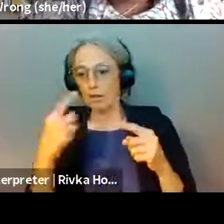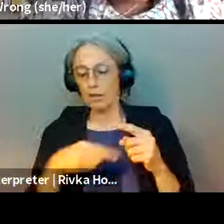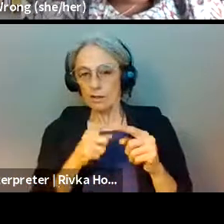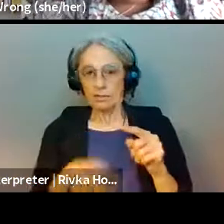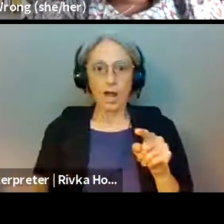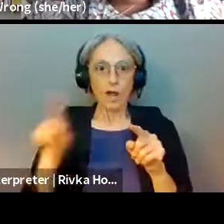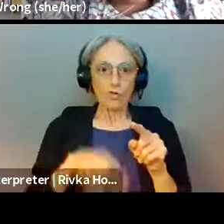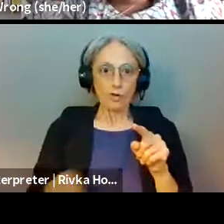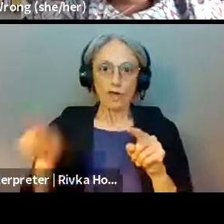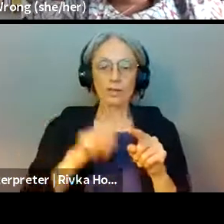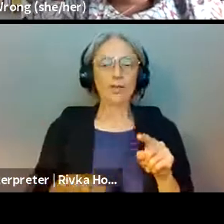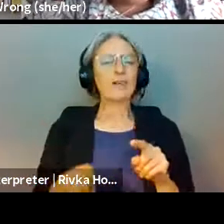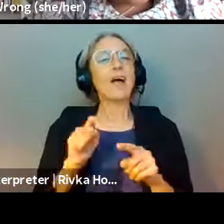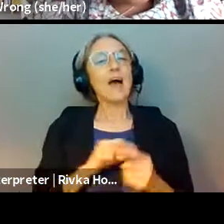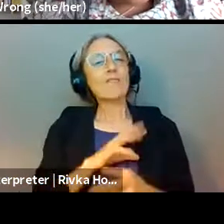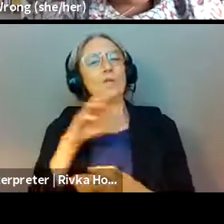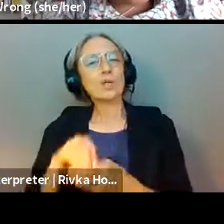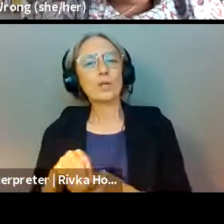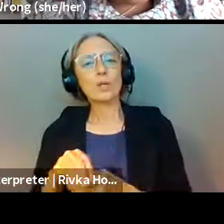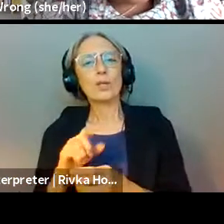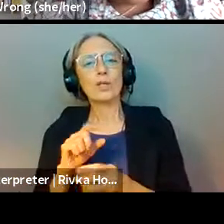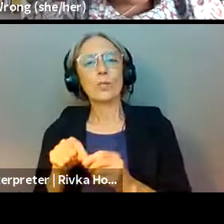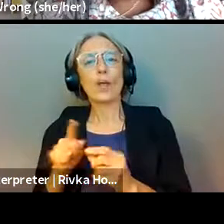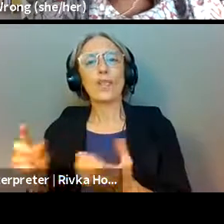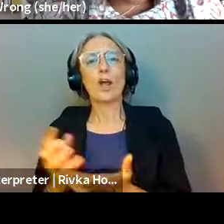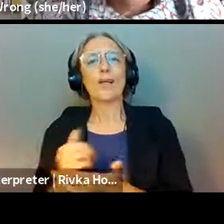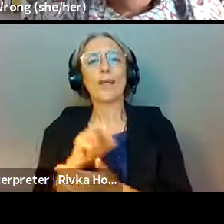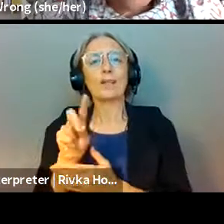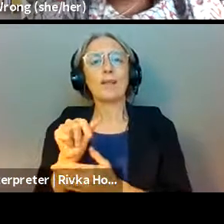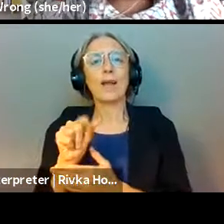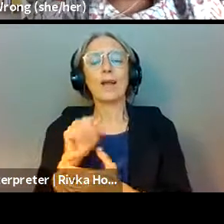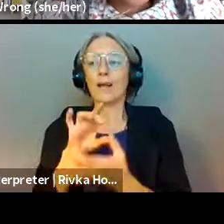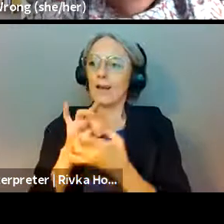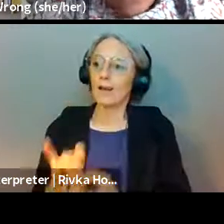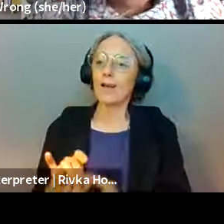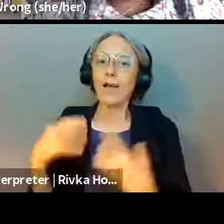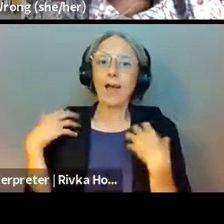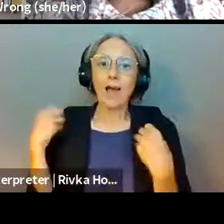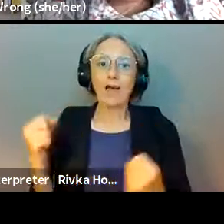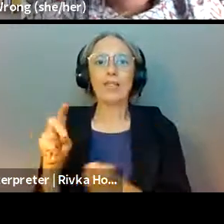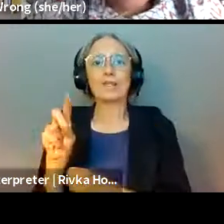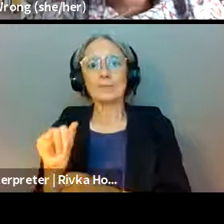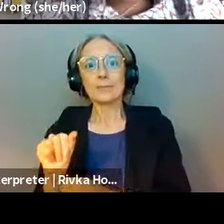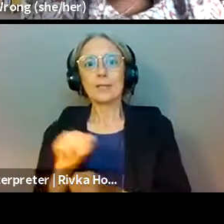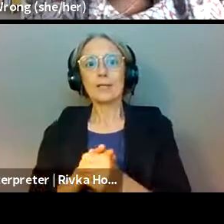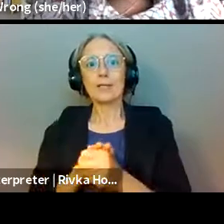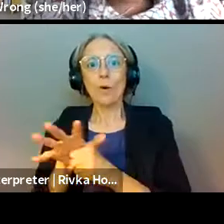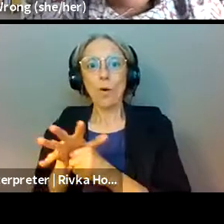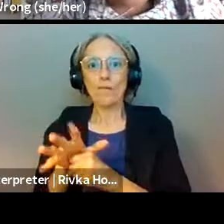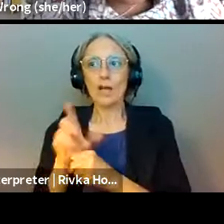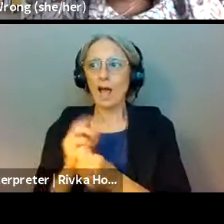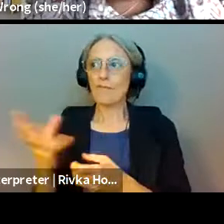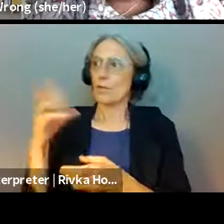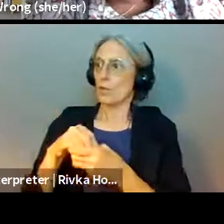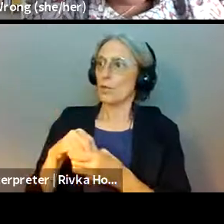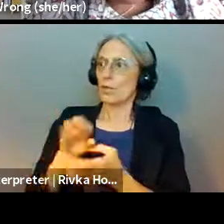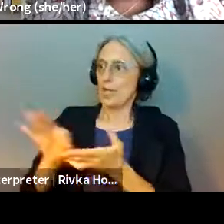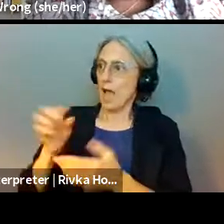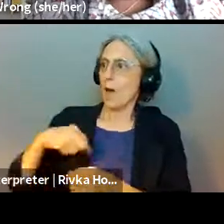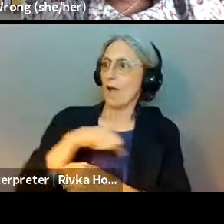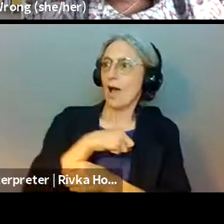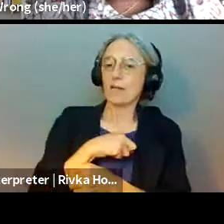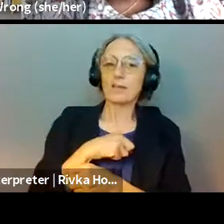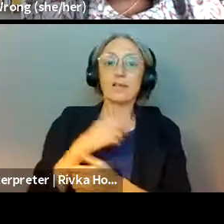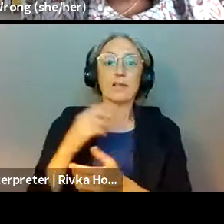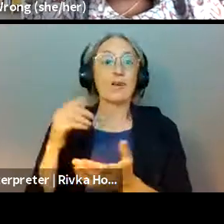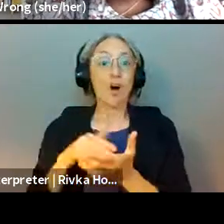data collection, especially around health, disability, and COVID-19, as we are often left out of data collection on